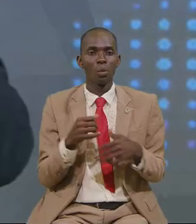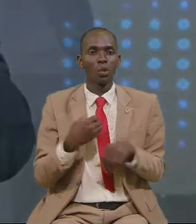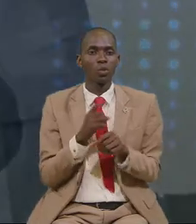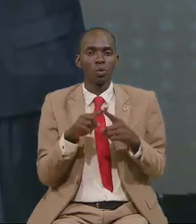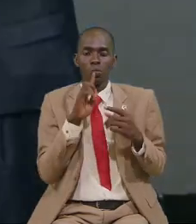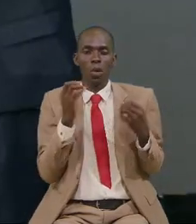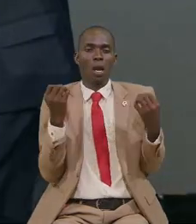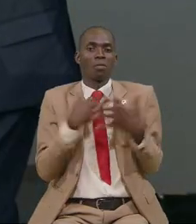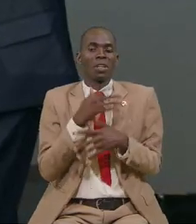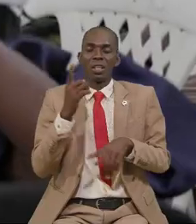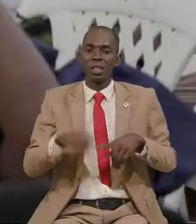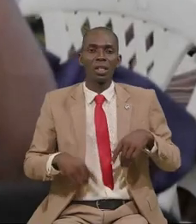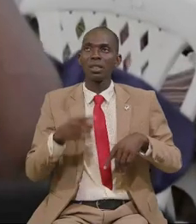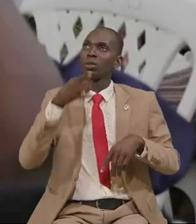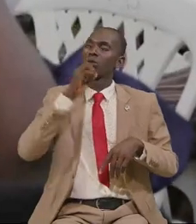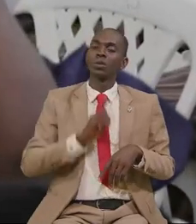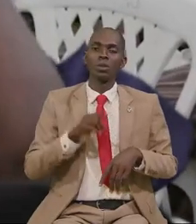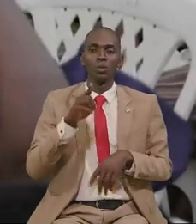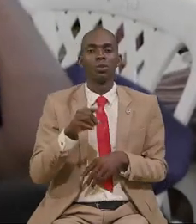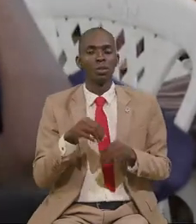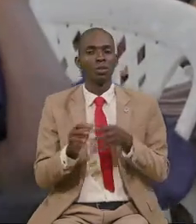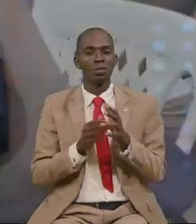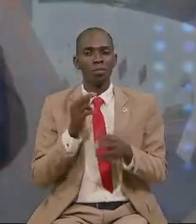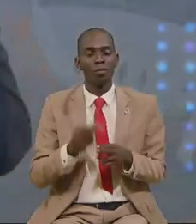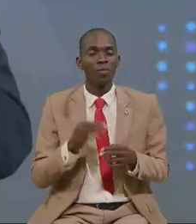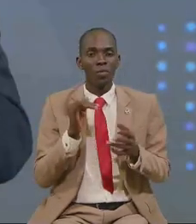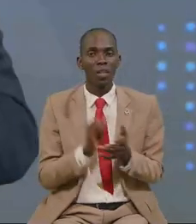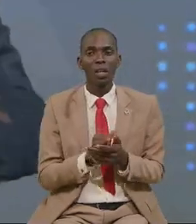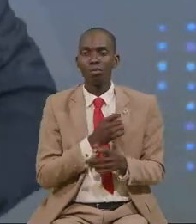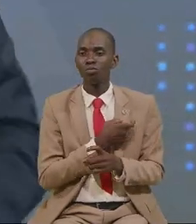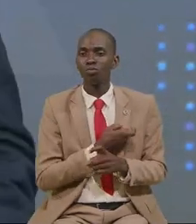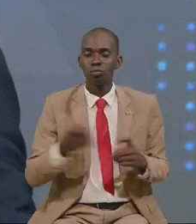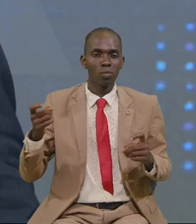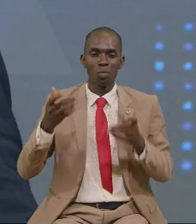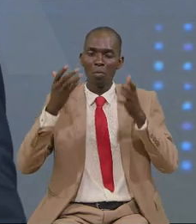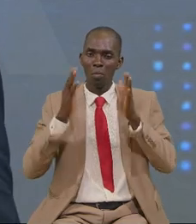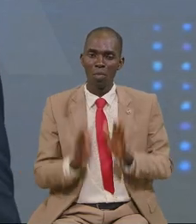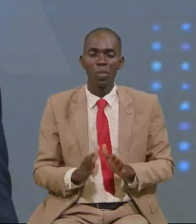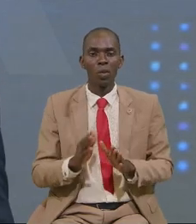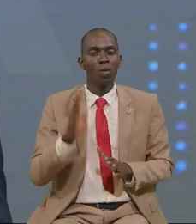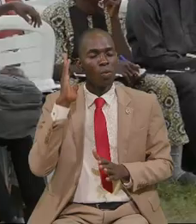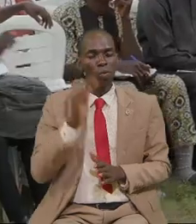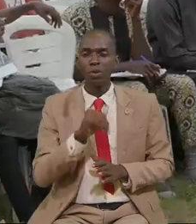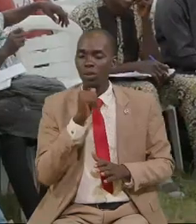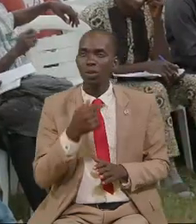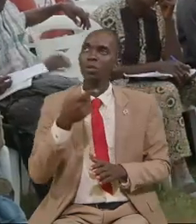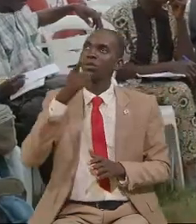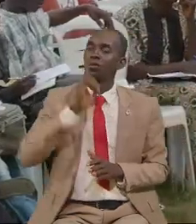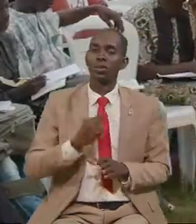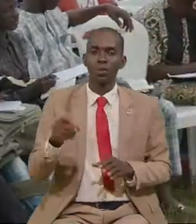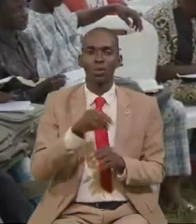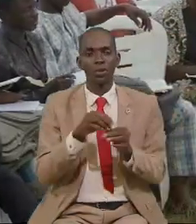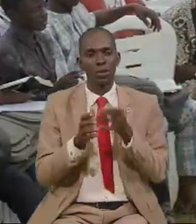eat you up. That injurious person cannot eat you up.